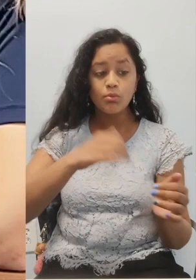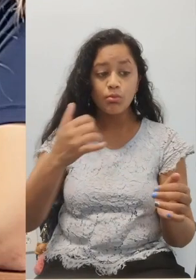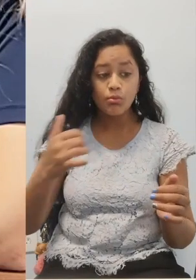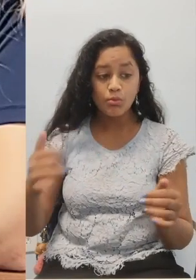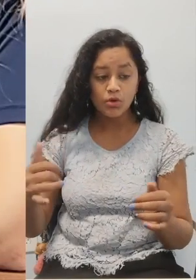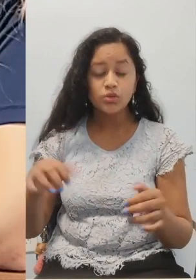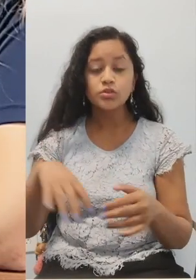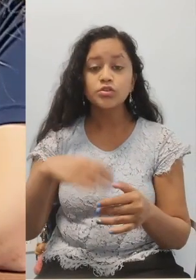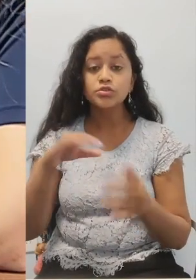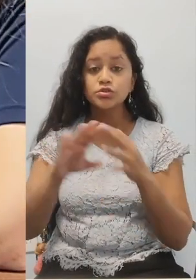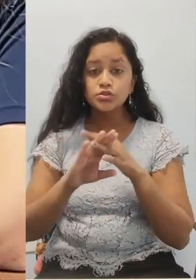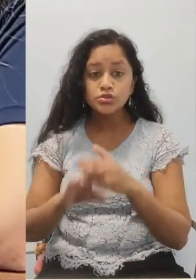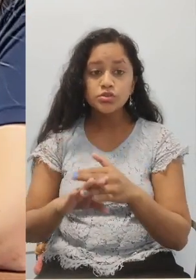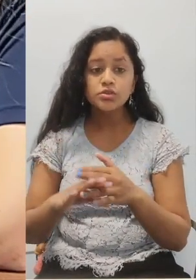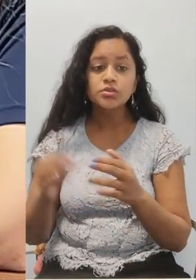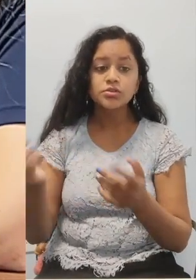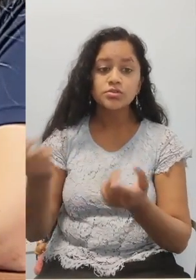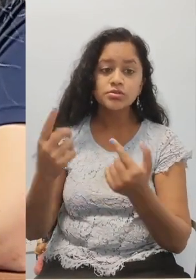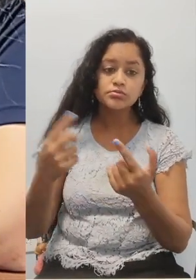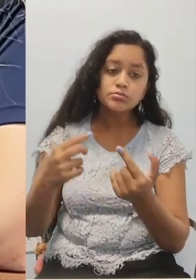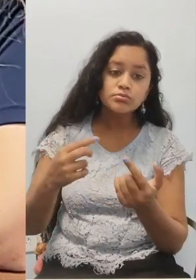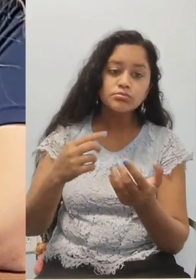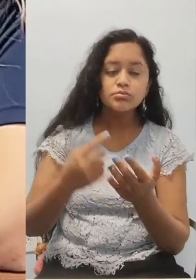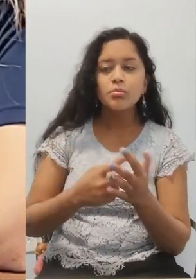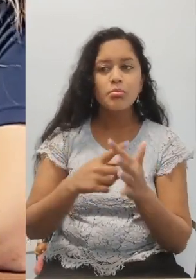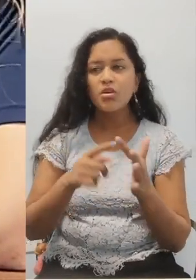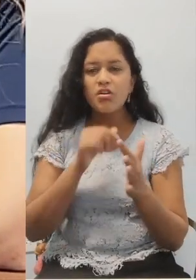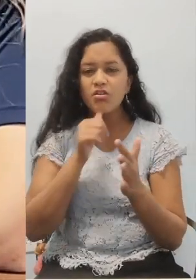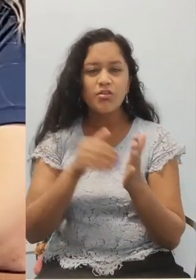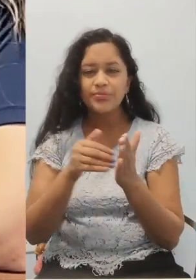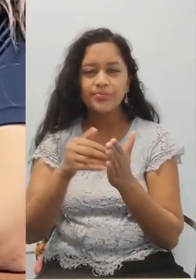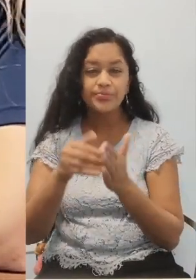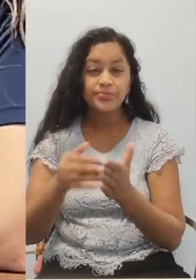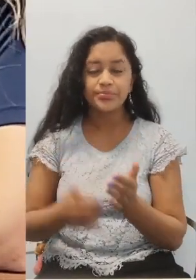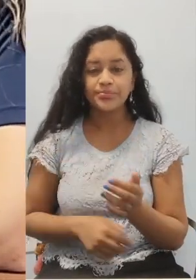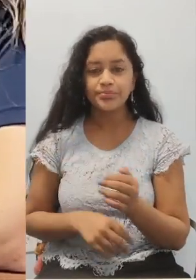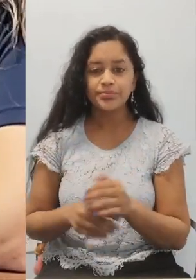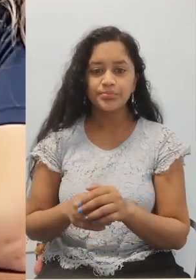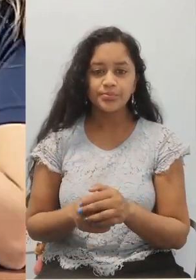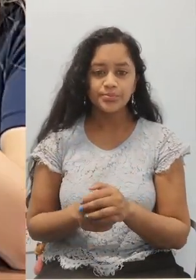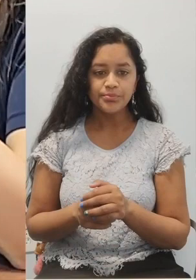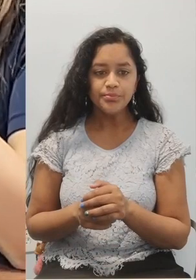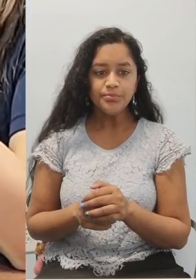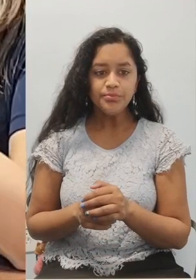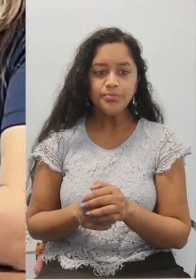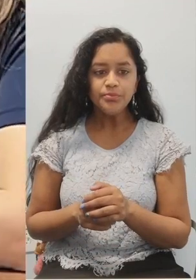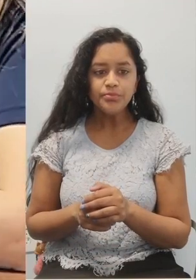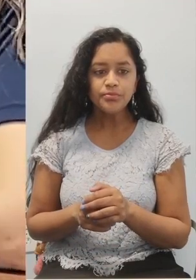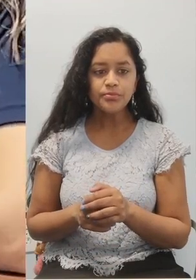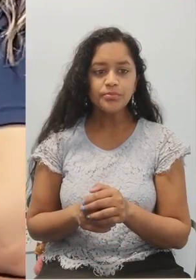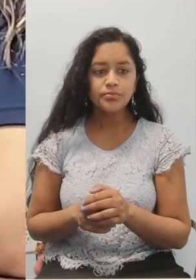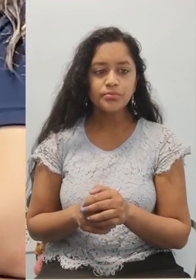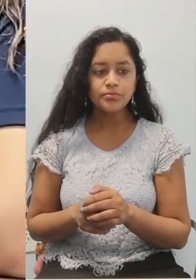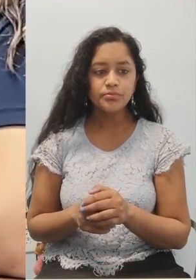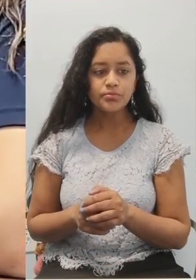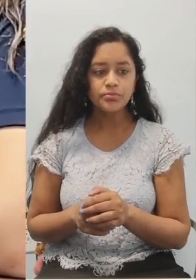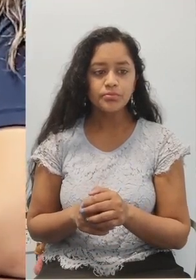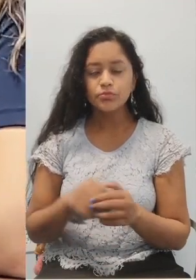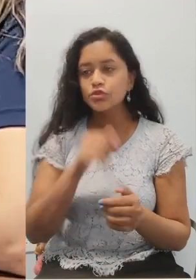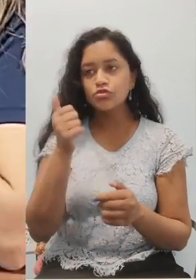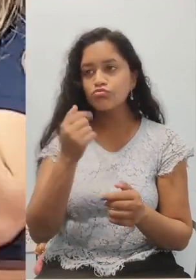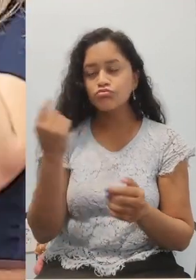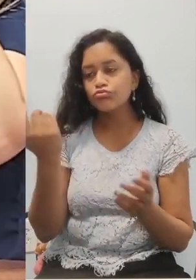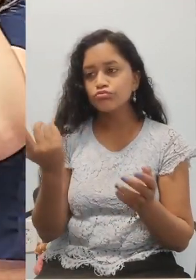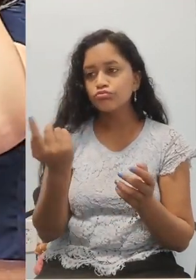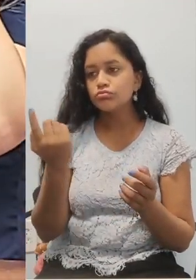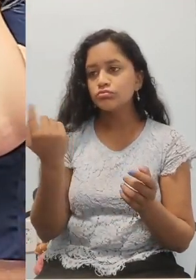Cayman, yes, but they are not really in Cayman, like the megamouth shark and the basking shark. They filter the feeding. Yeah, they just come. Yeah,